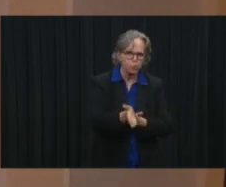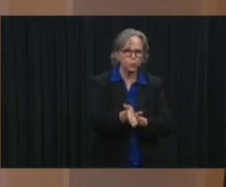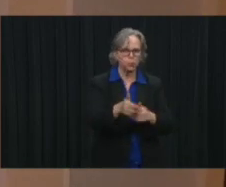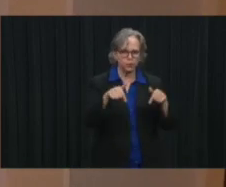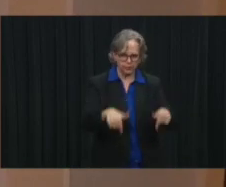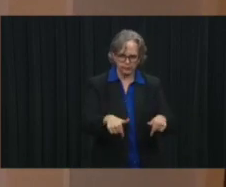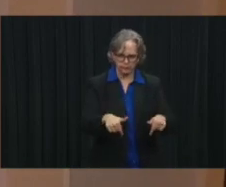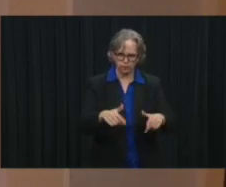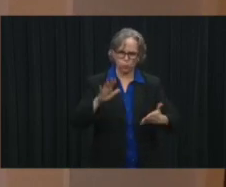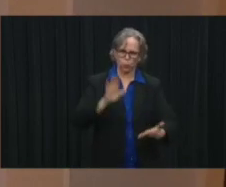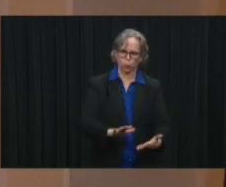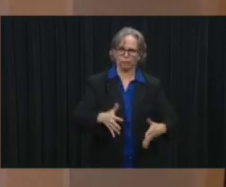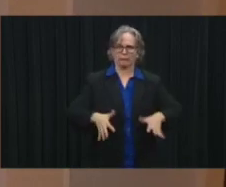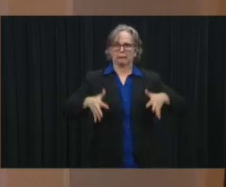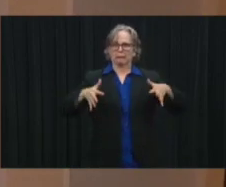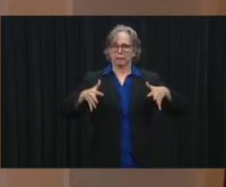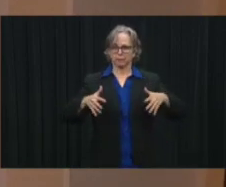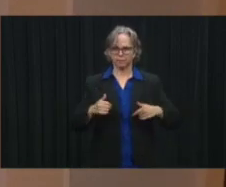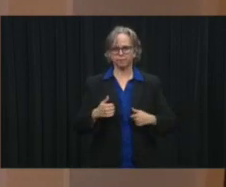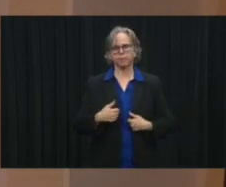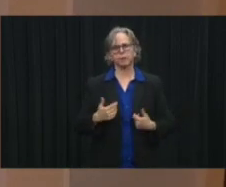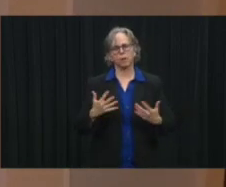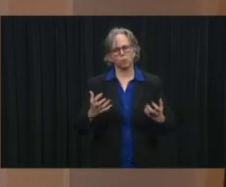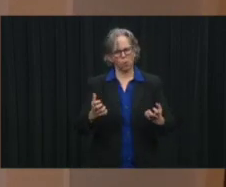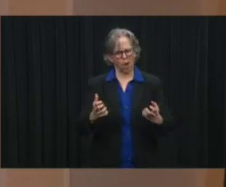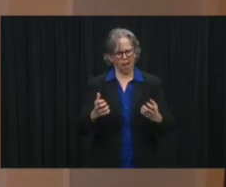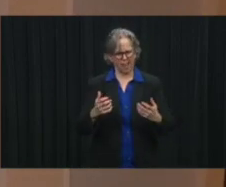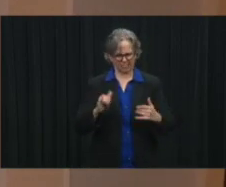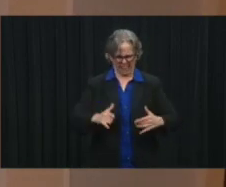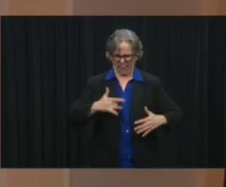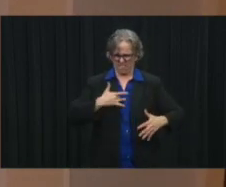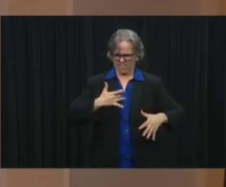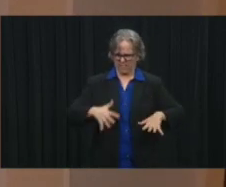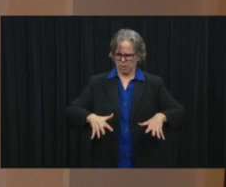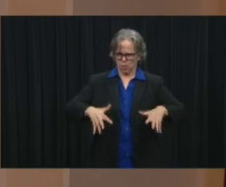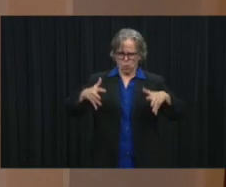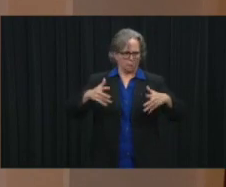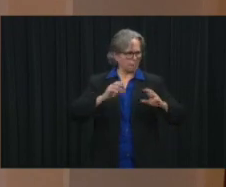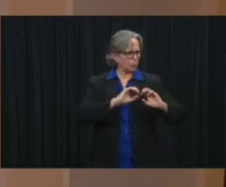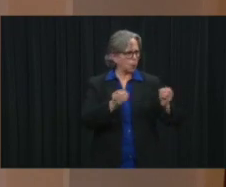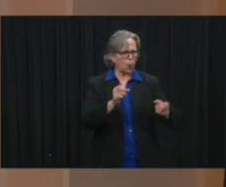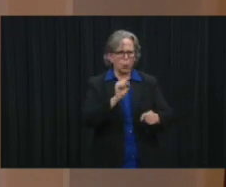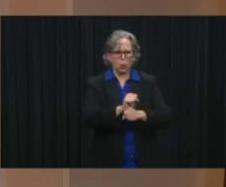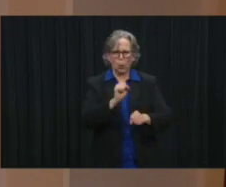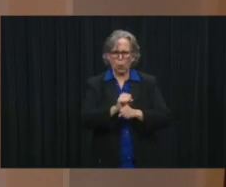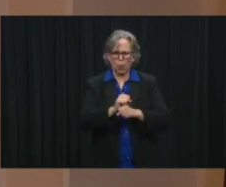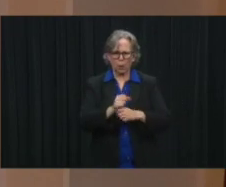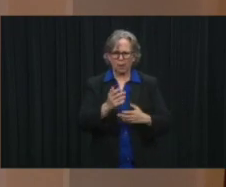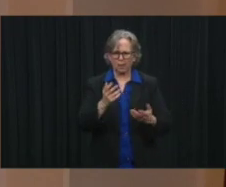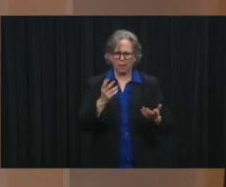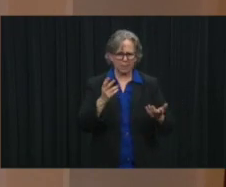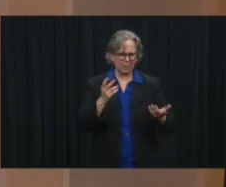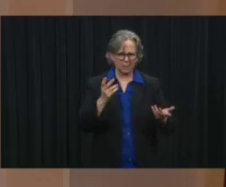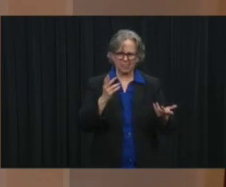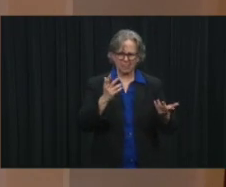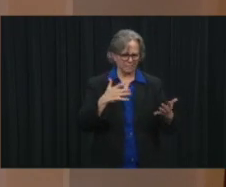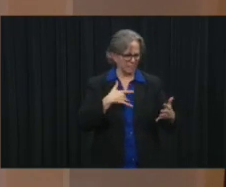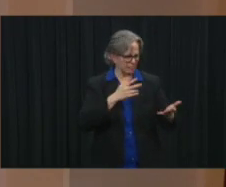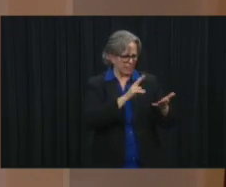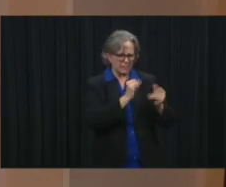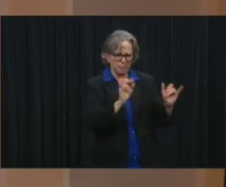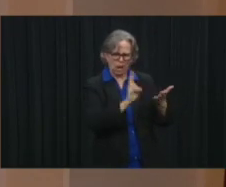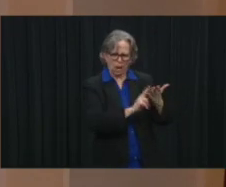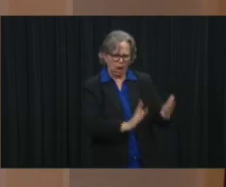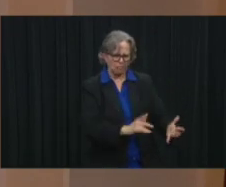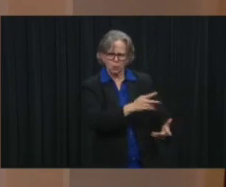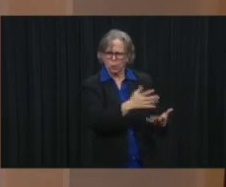that maybe people who are unemployed or 1099 workforce, the anxiety that you're experiencing. You should